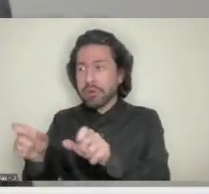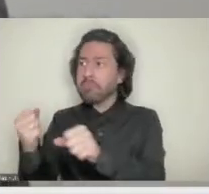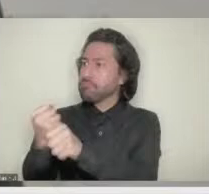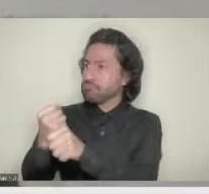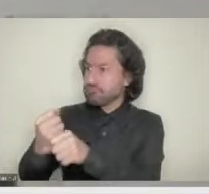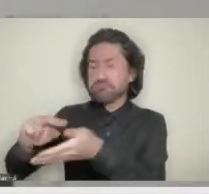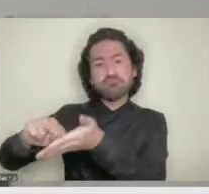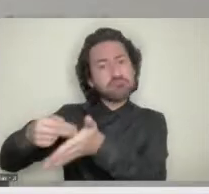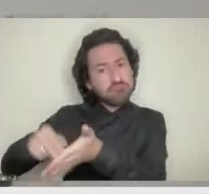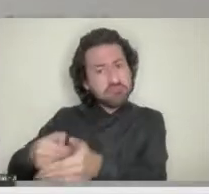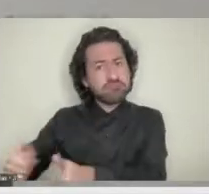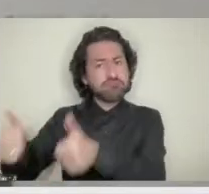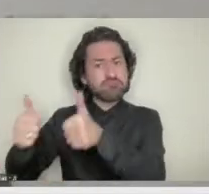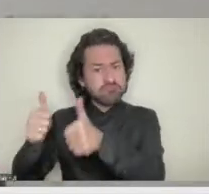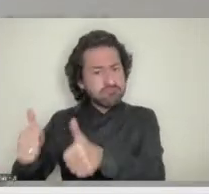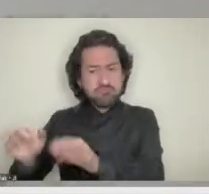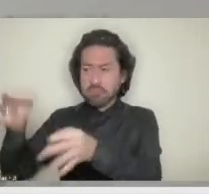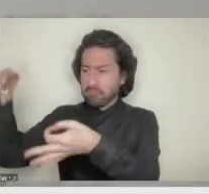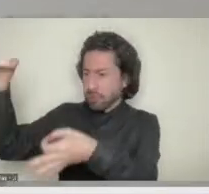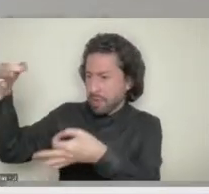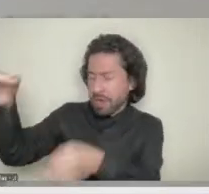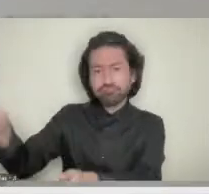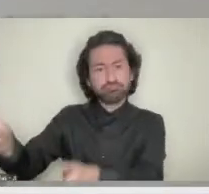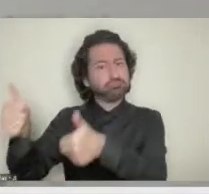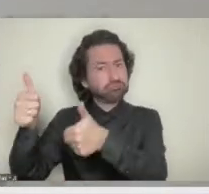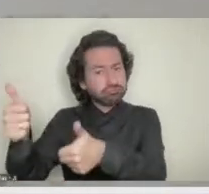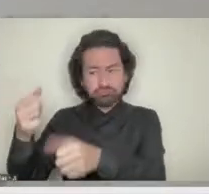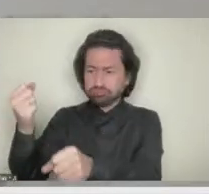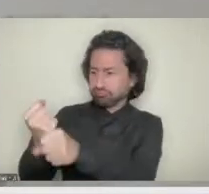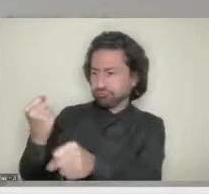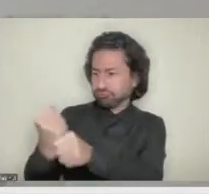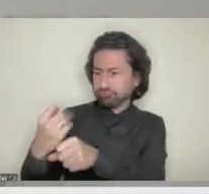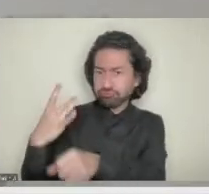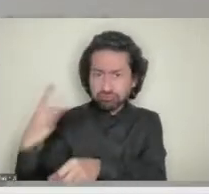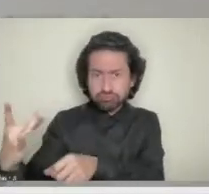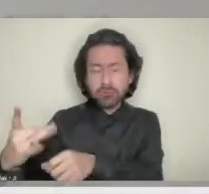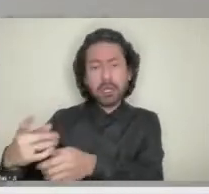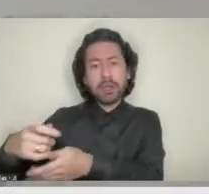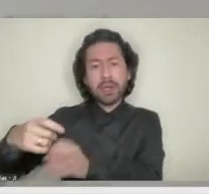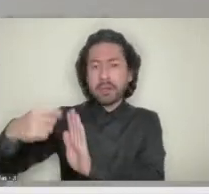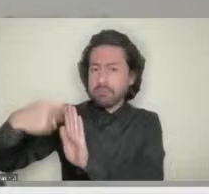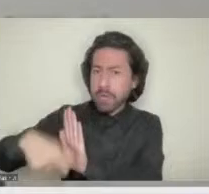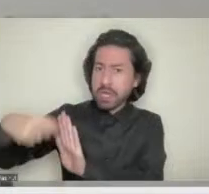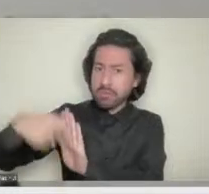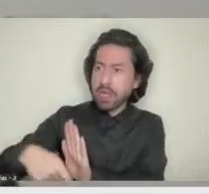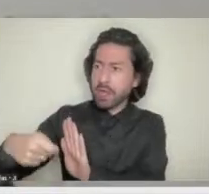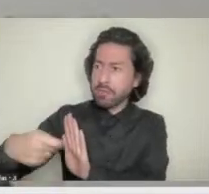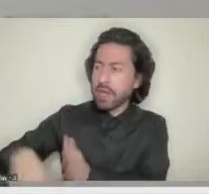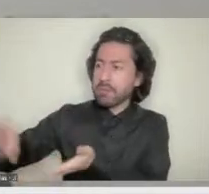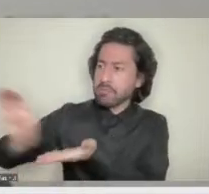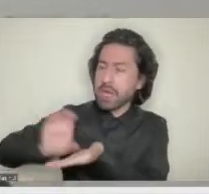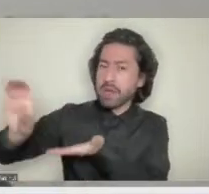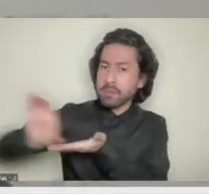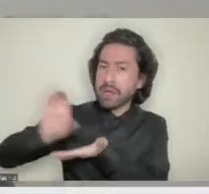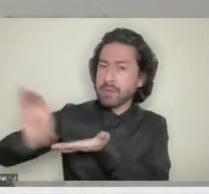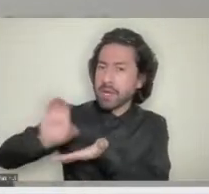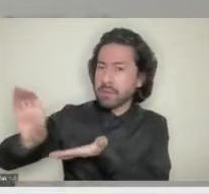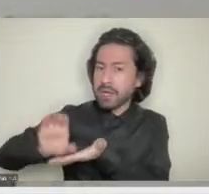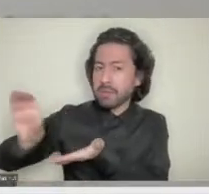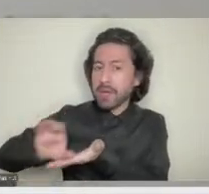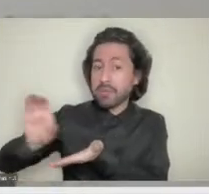has a classical labor world with being workers that month after